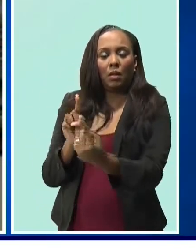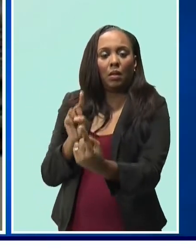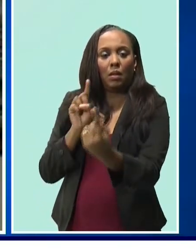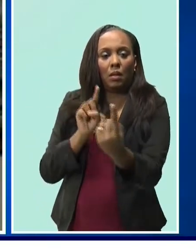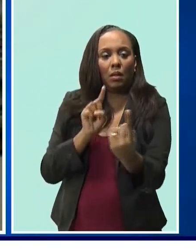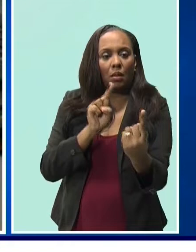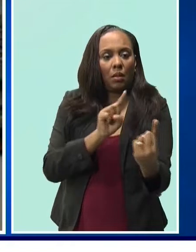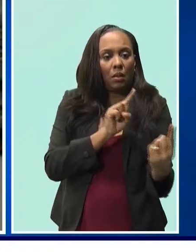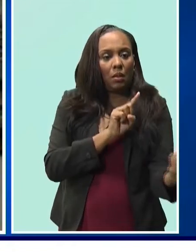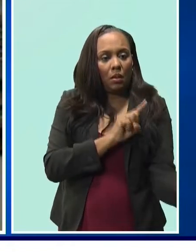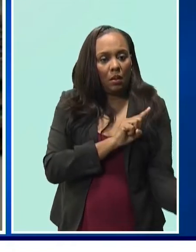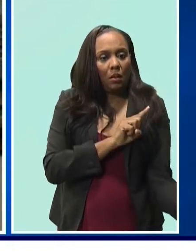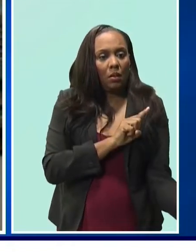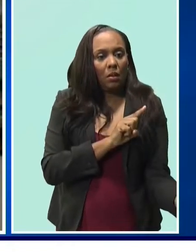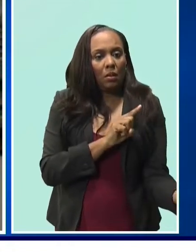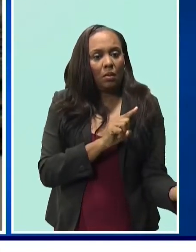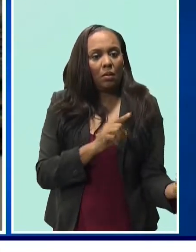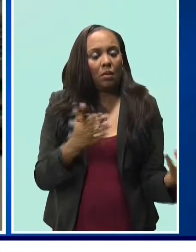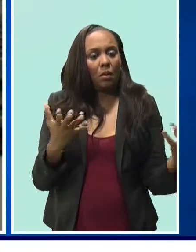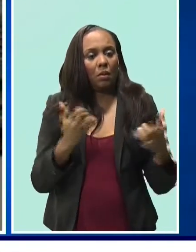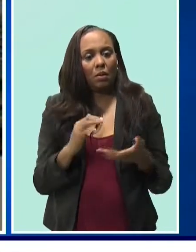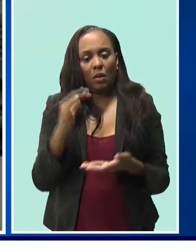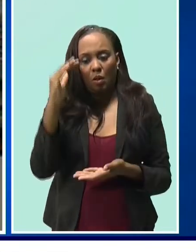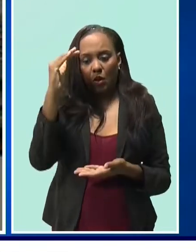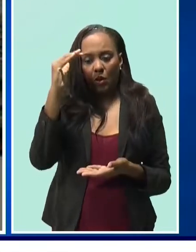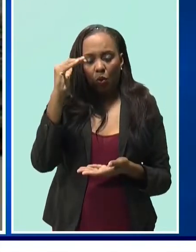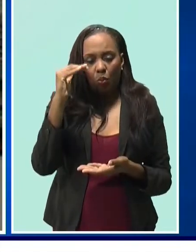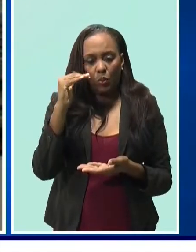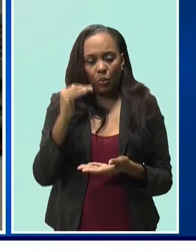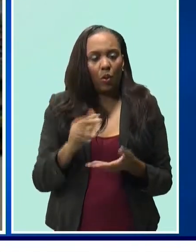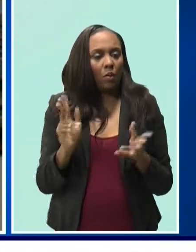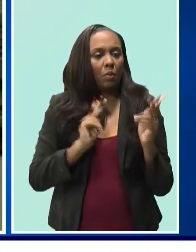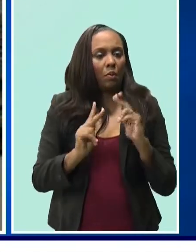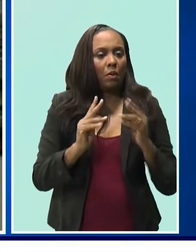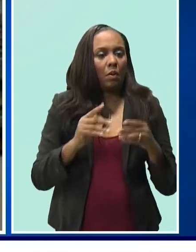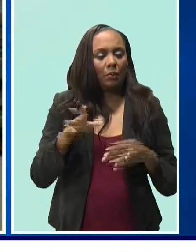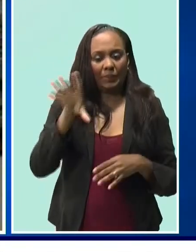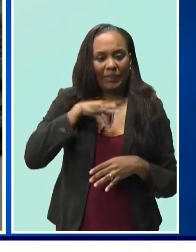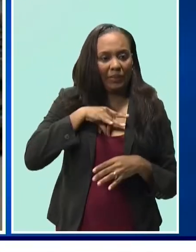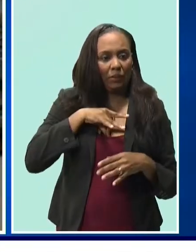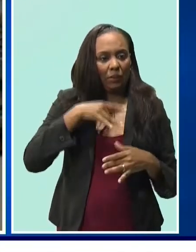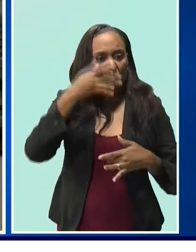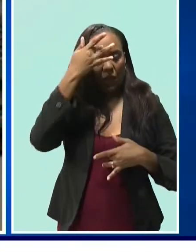whole system of reducing the numbers by way of an alphabet system, all of that is being